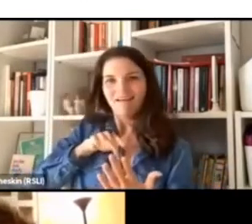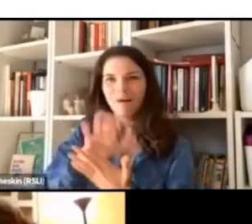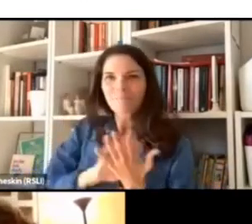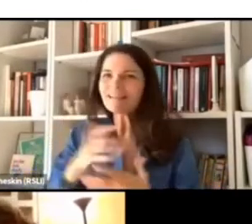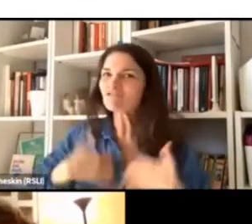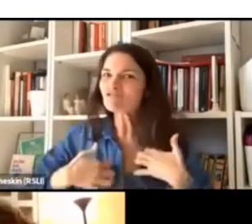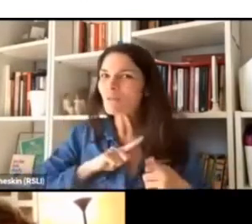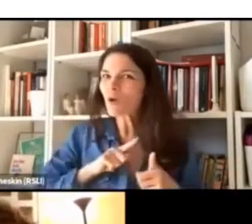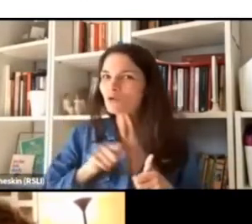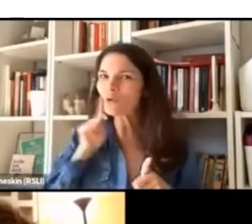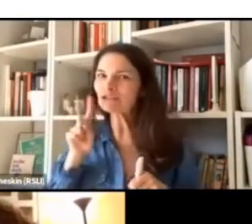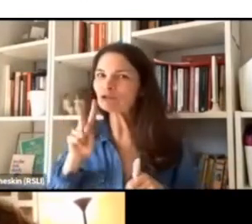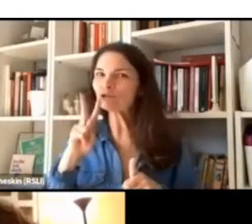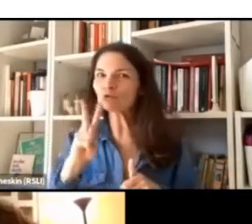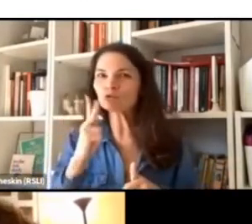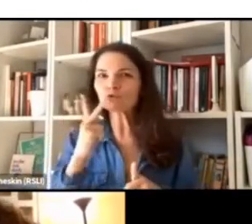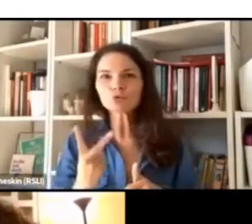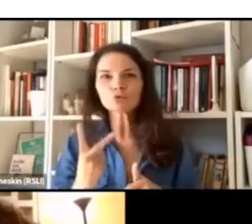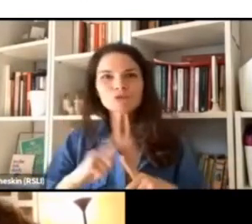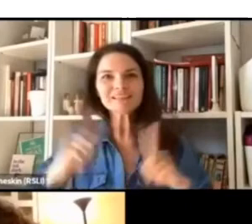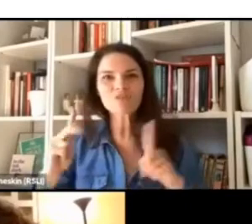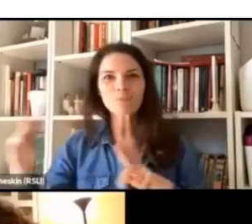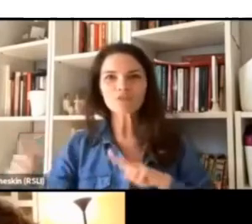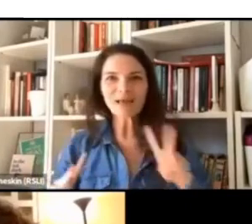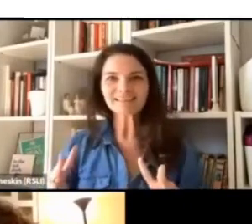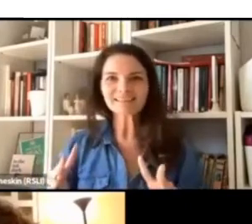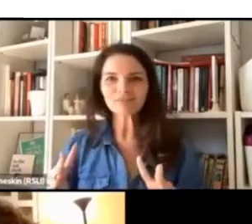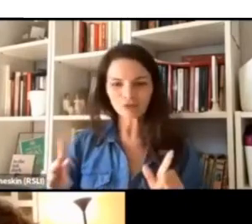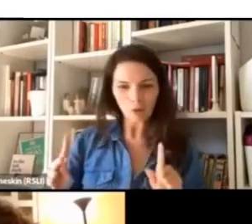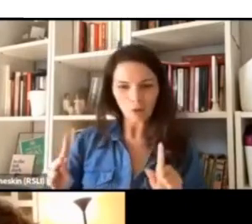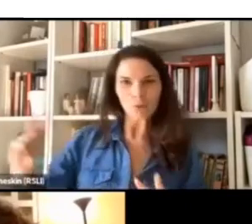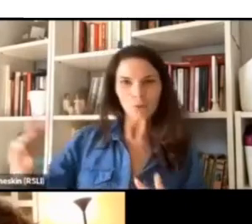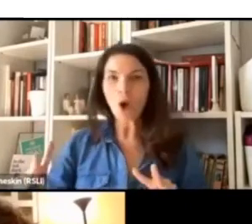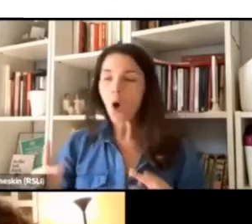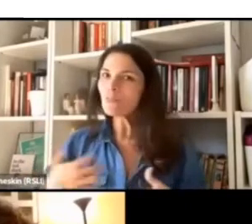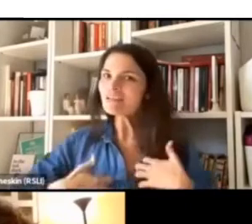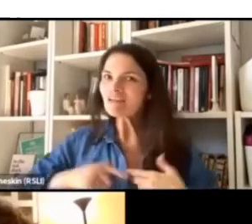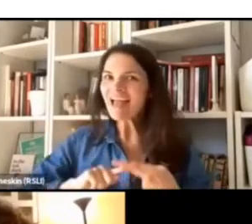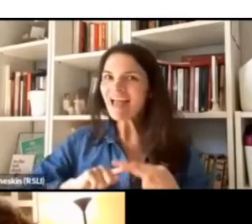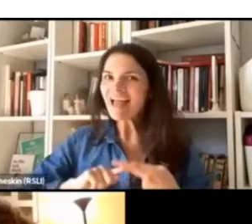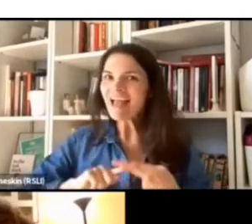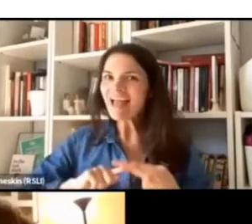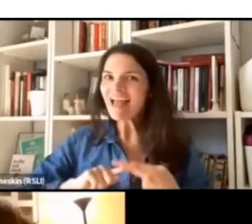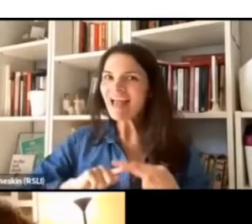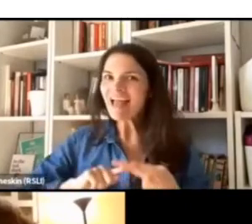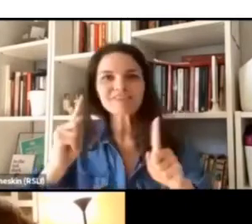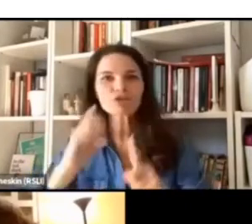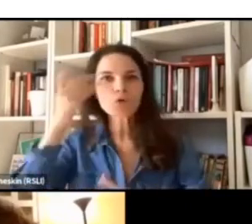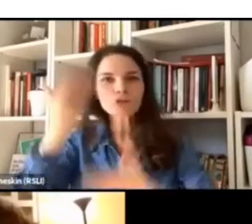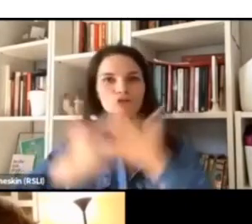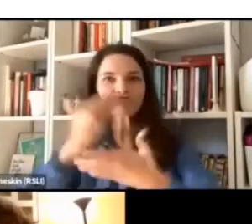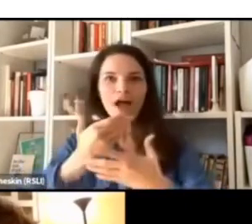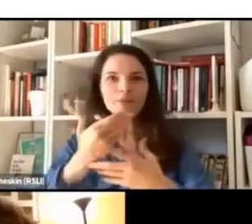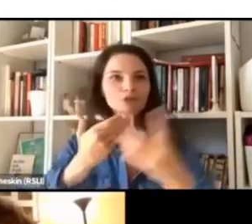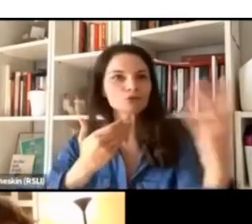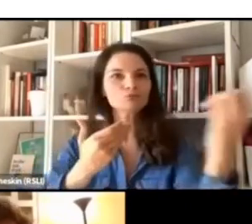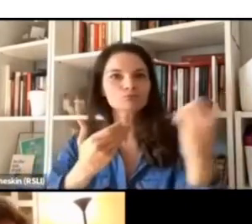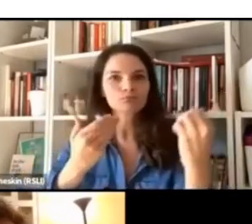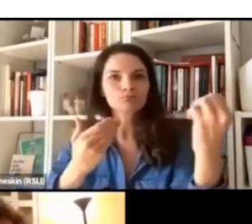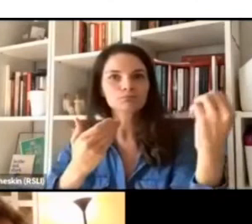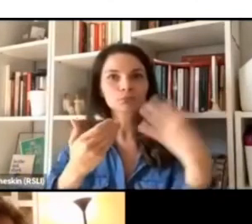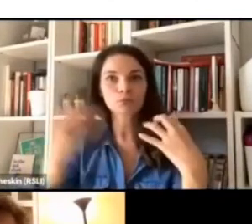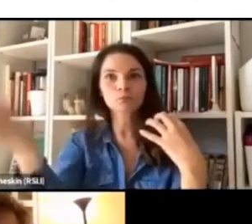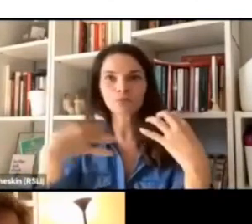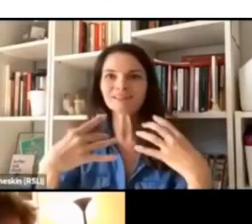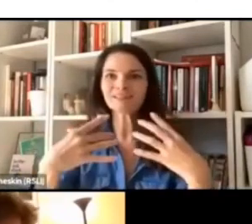put both of these different audio describers together to create a picture? So that's probably where my idea